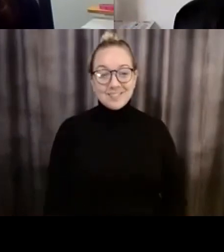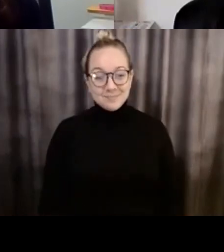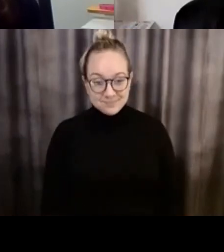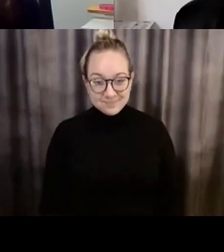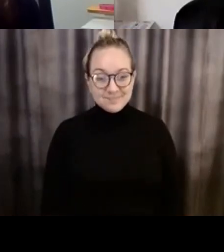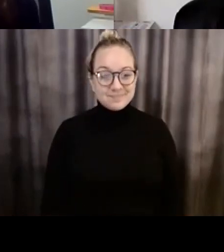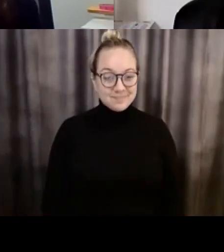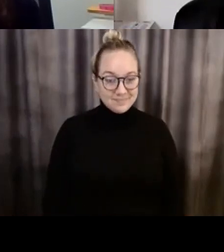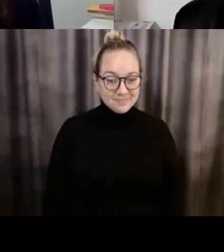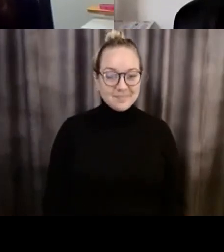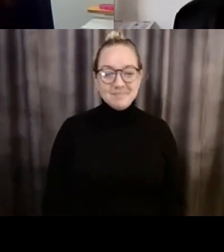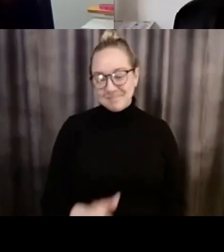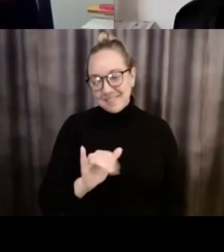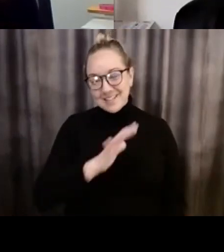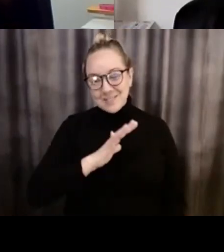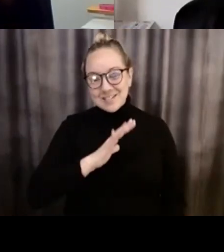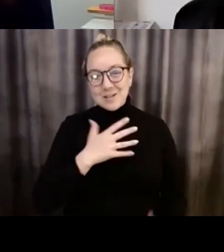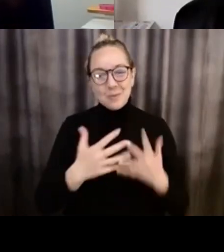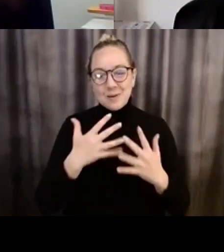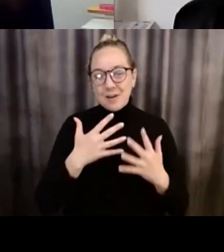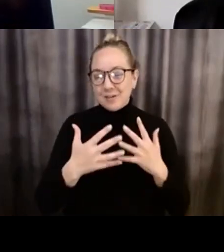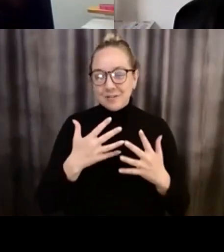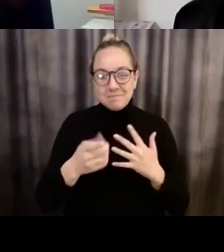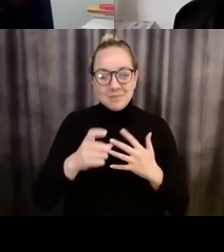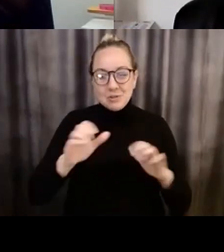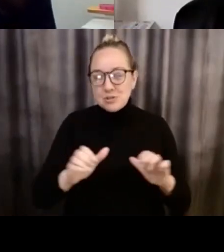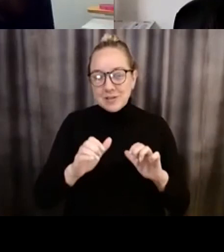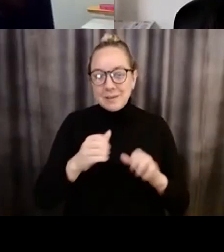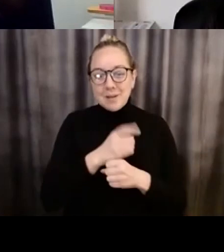do something different, whatever that is. Take care of you.